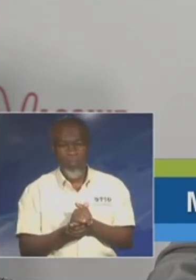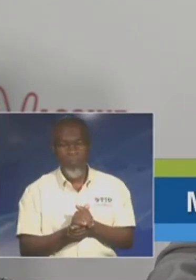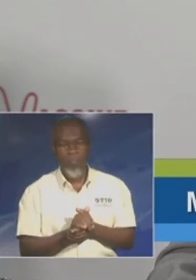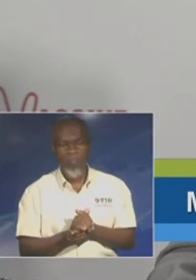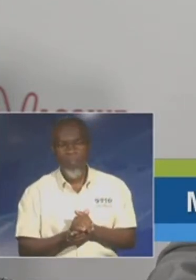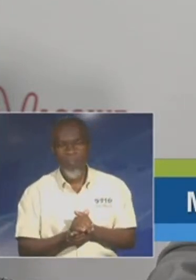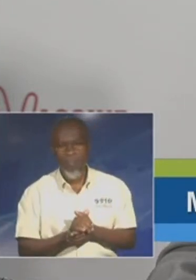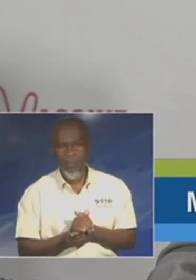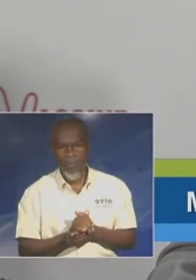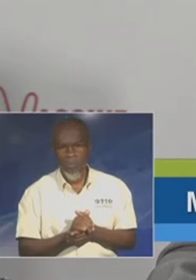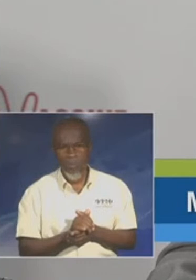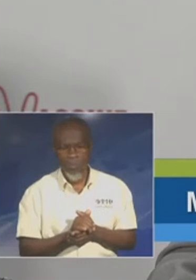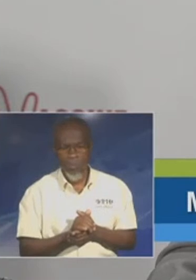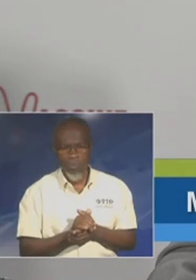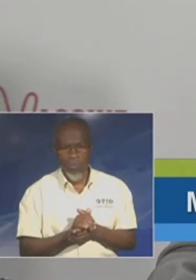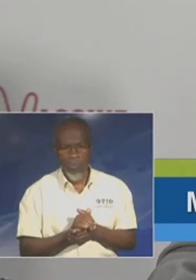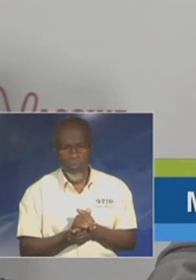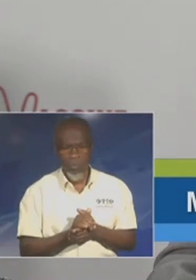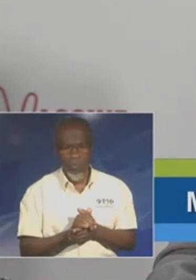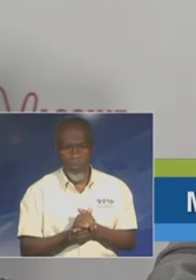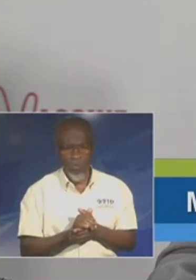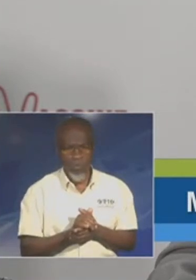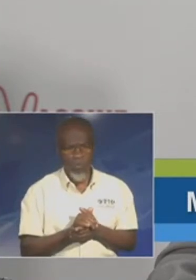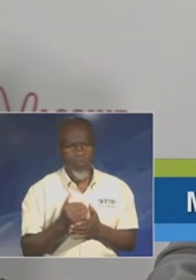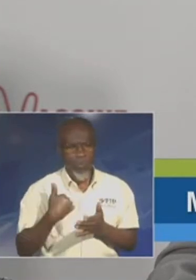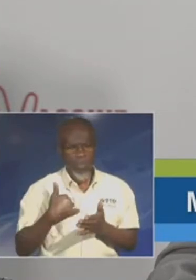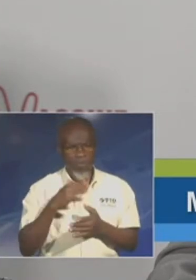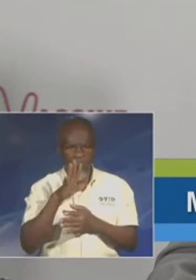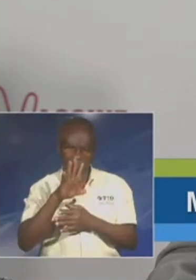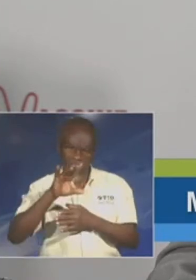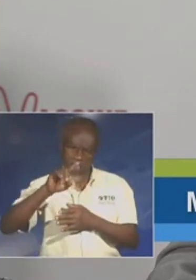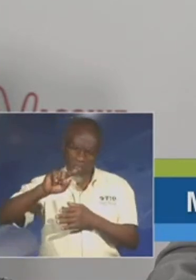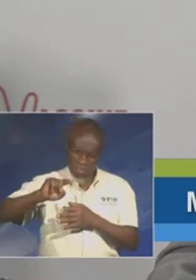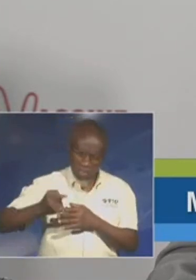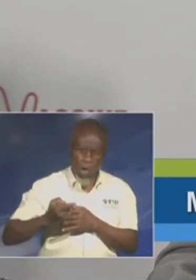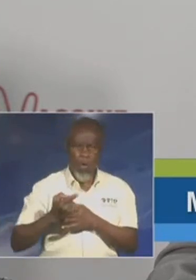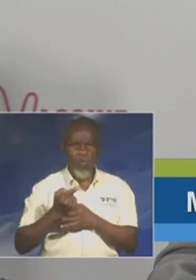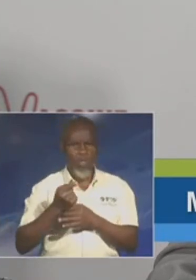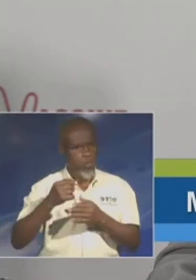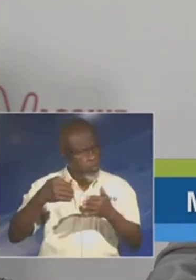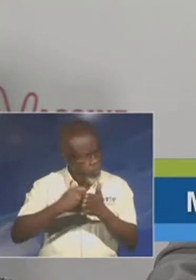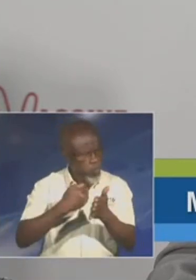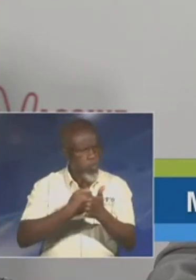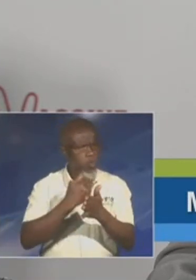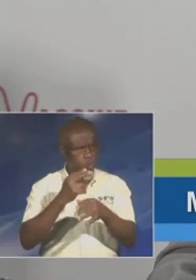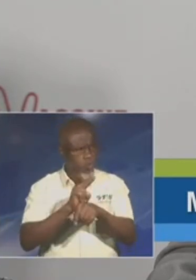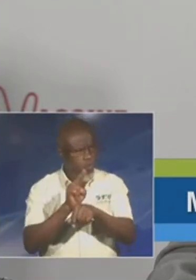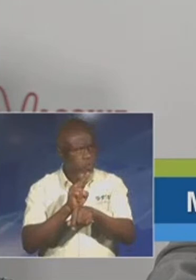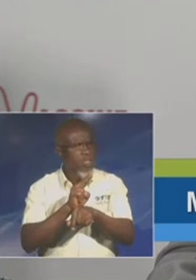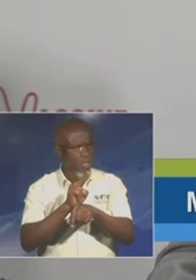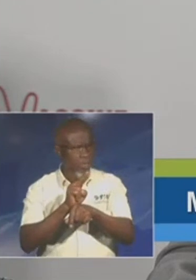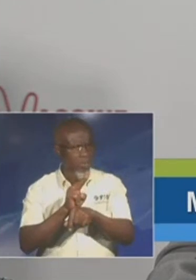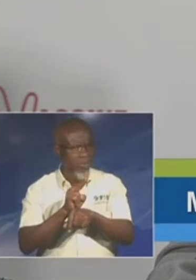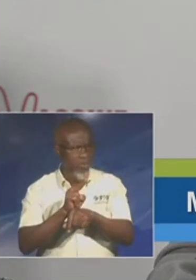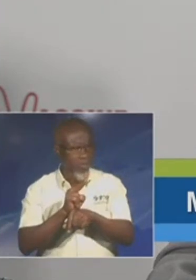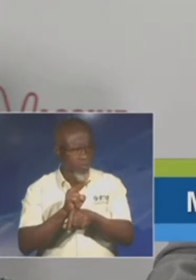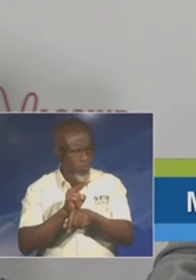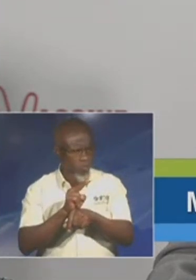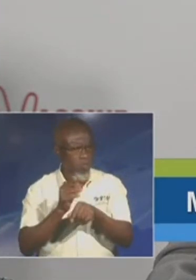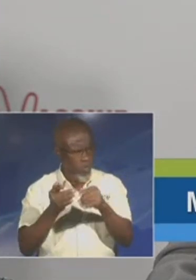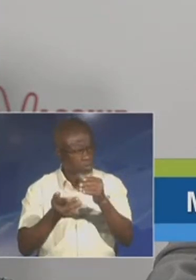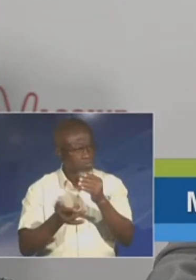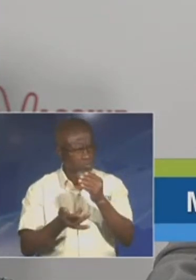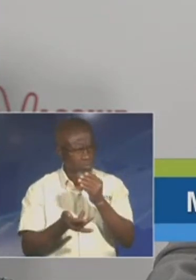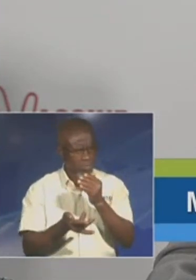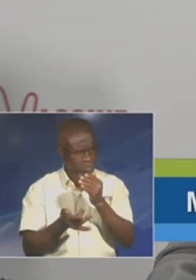ago, we have had about 15,000 new users. So we are going to continue to push. We want to let